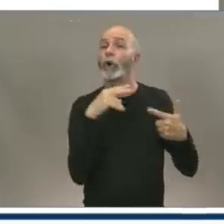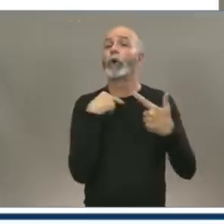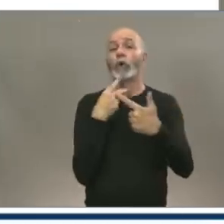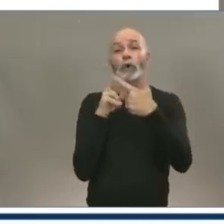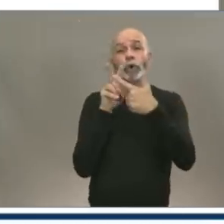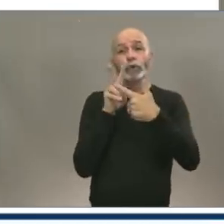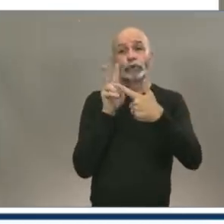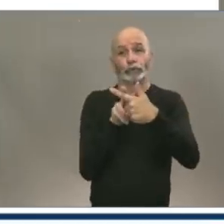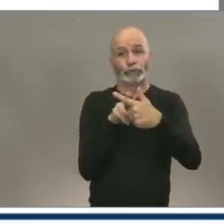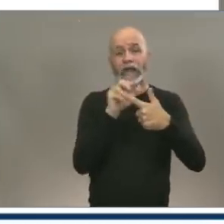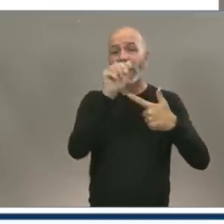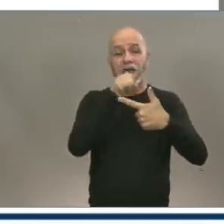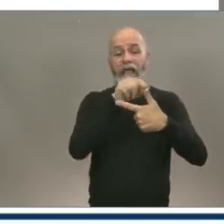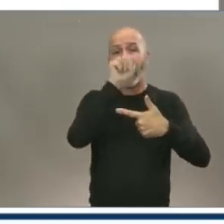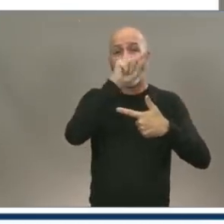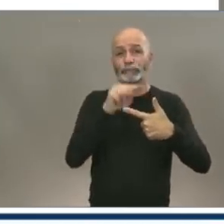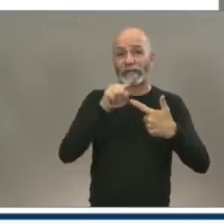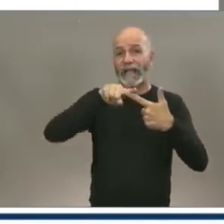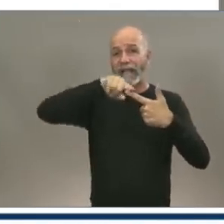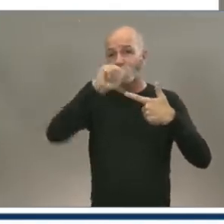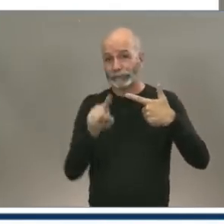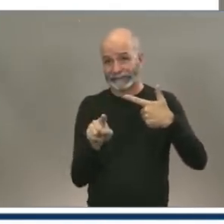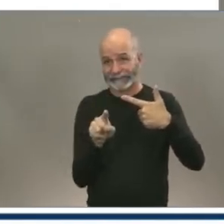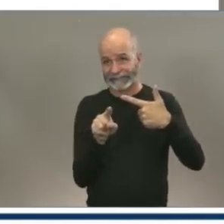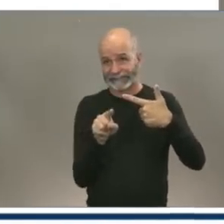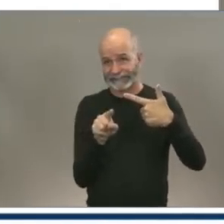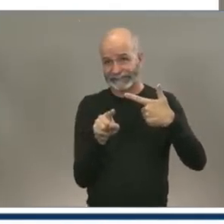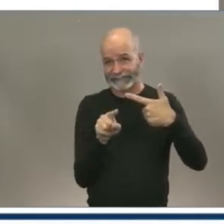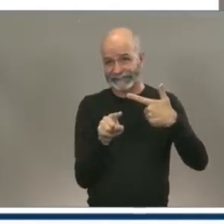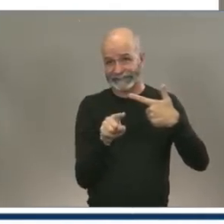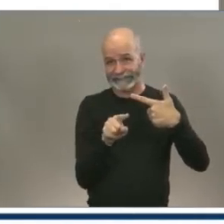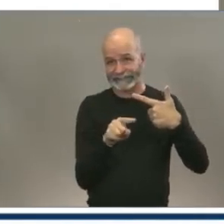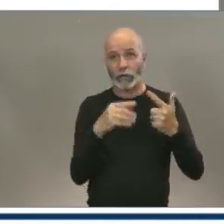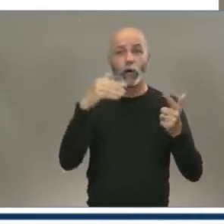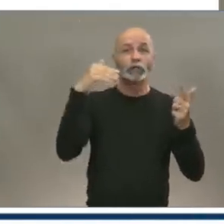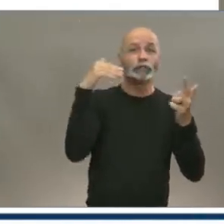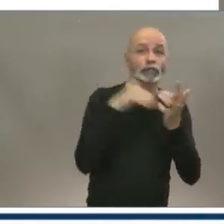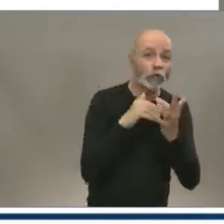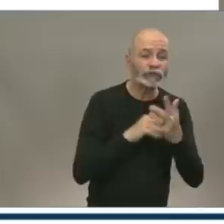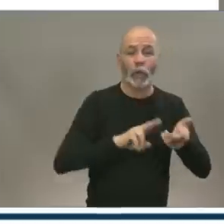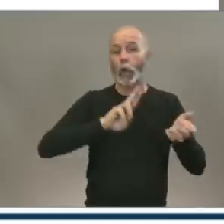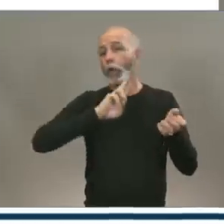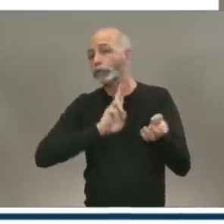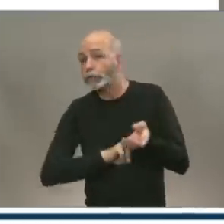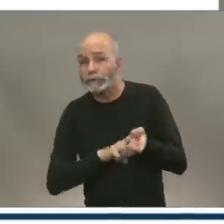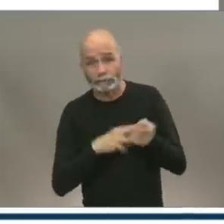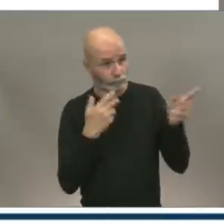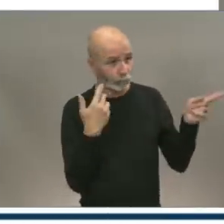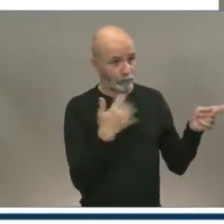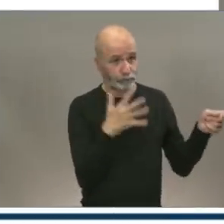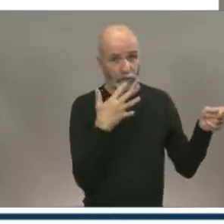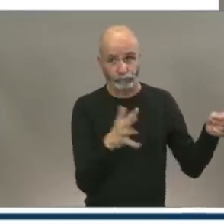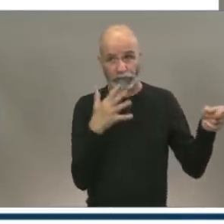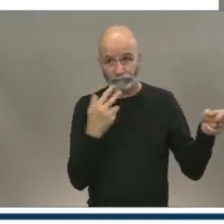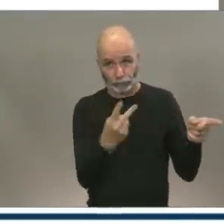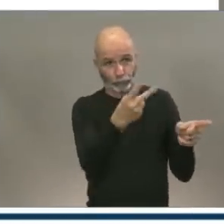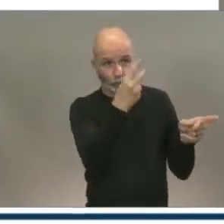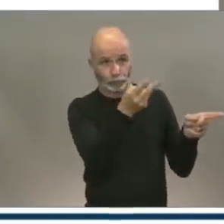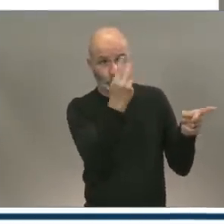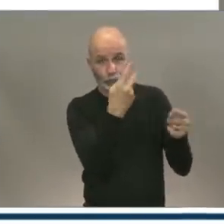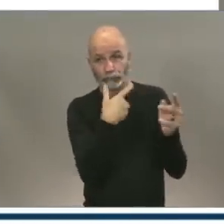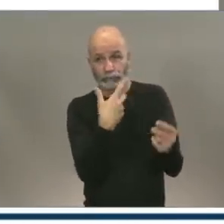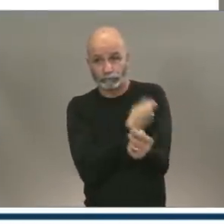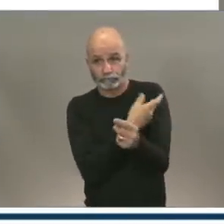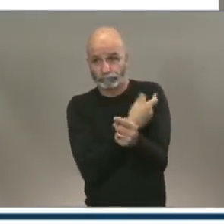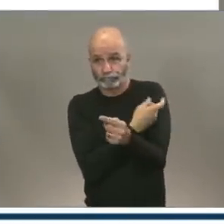vaccine, if you're an adult frontline healthcare worker who received your first 2 doses, and there was less